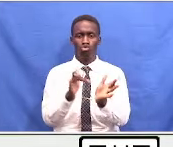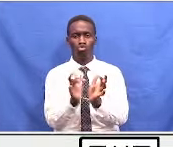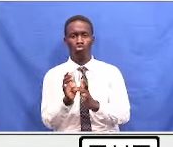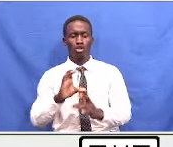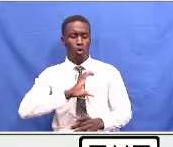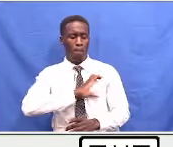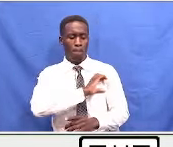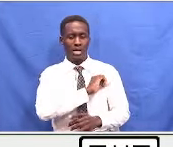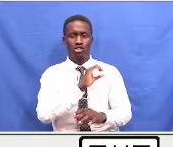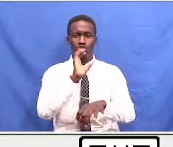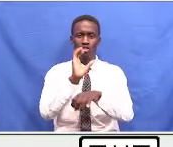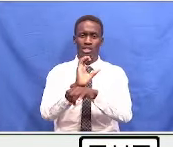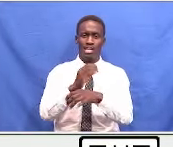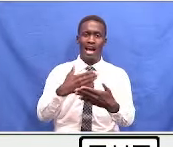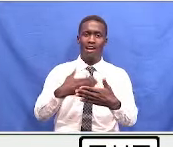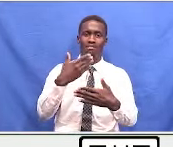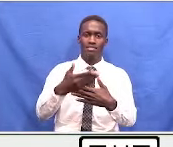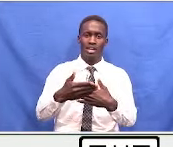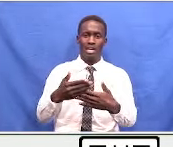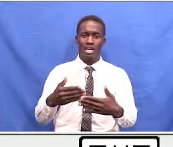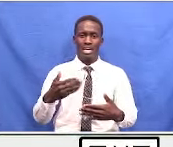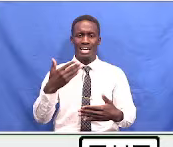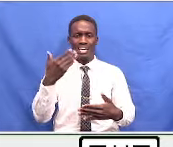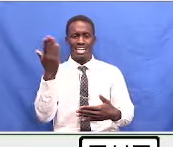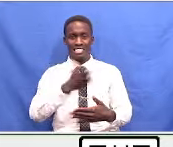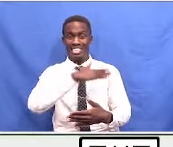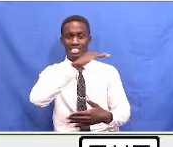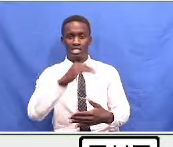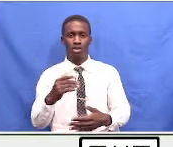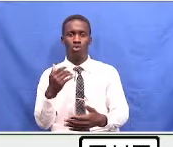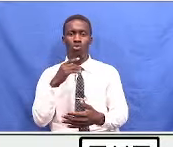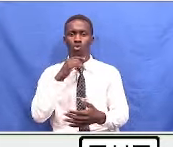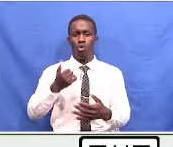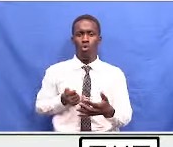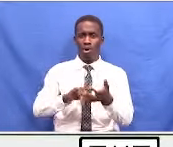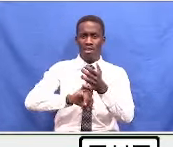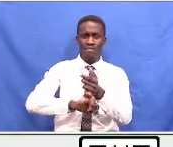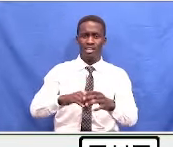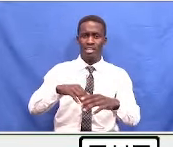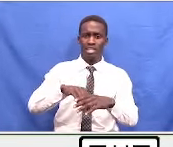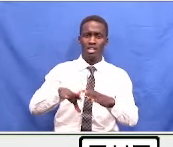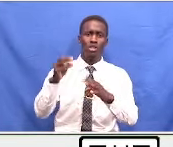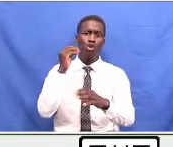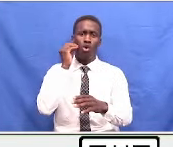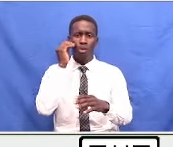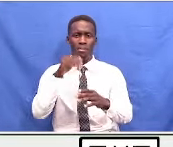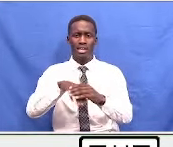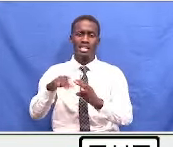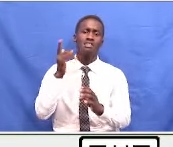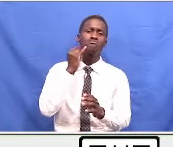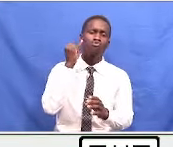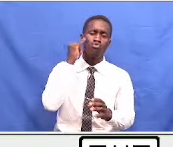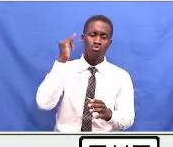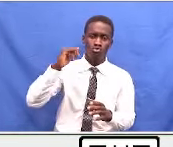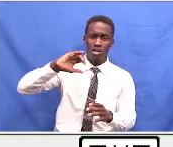allegedly stabbing his lover Florence Wanjiku with a panga on Thursday night at their Olive Estate home in Nakuru County.